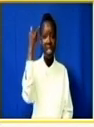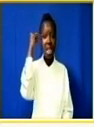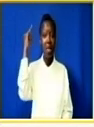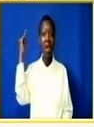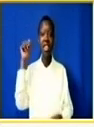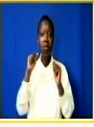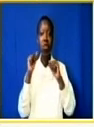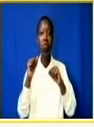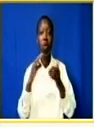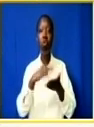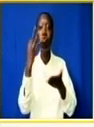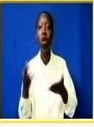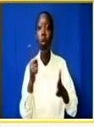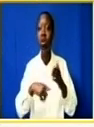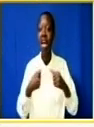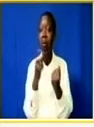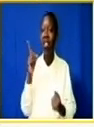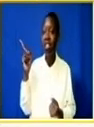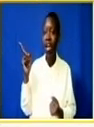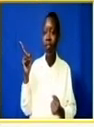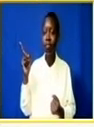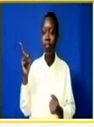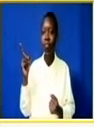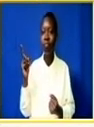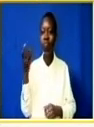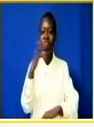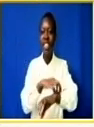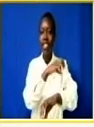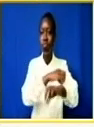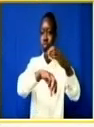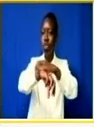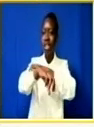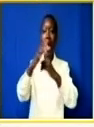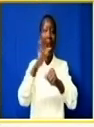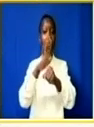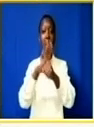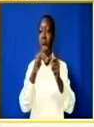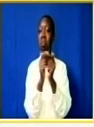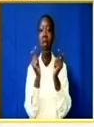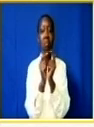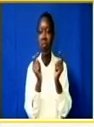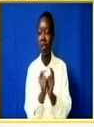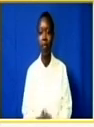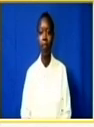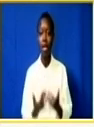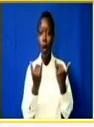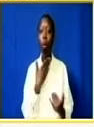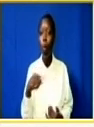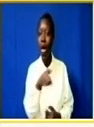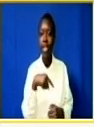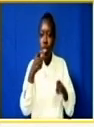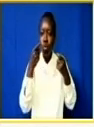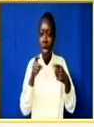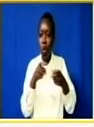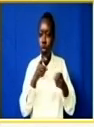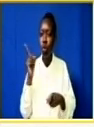off. What is going to happen? You're going to get really hurt. Yeah. Yeah. So to avoid all that, now I want us to prevent that. Okay. What are we going